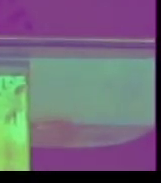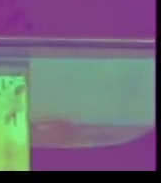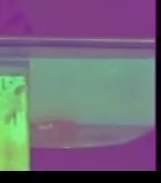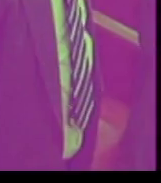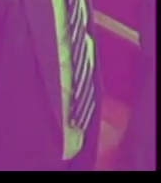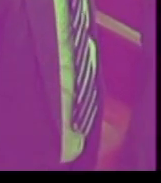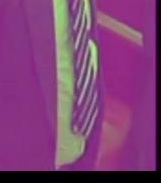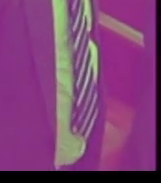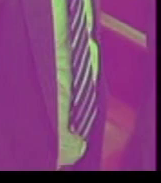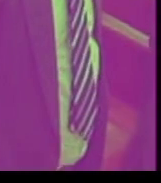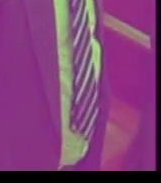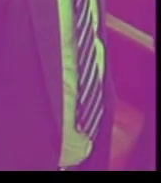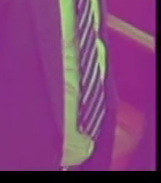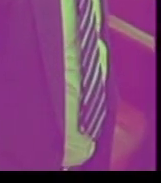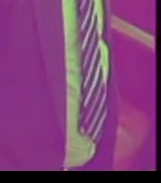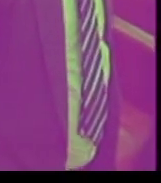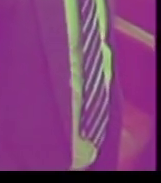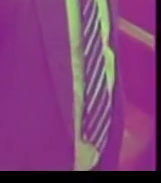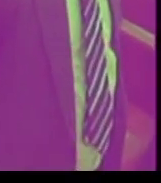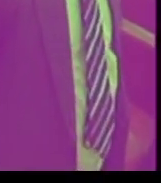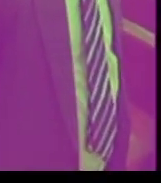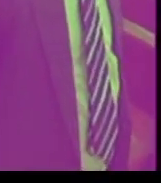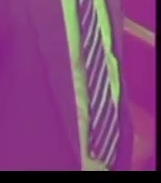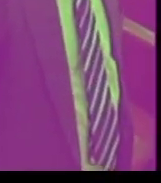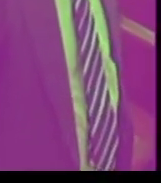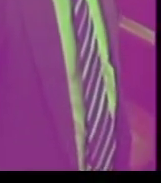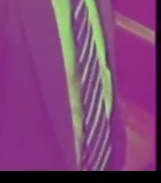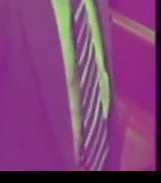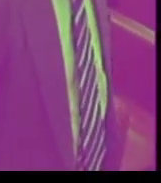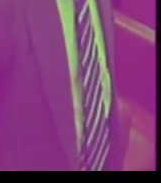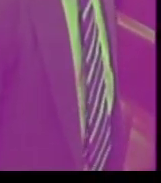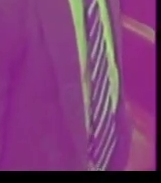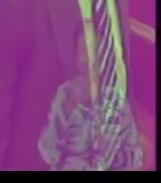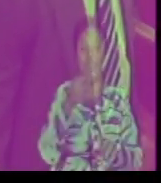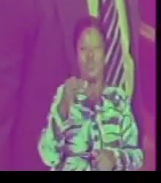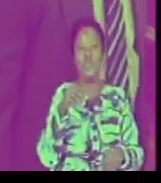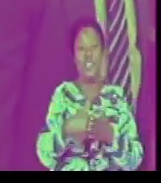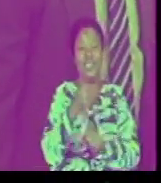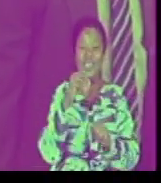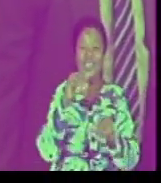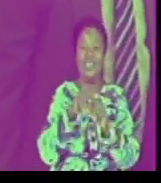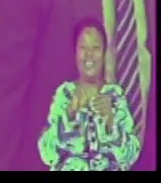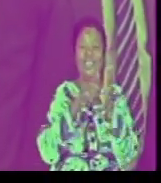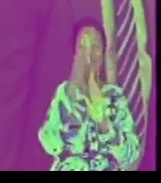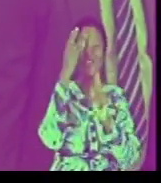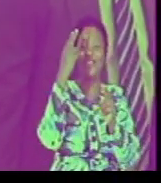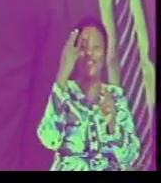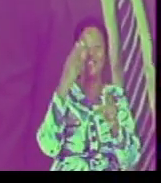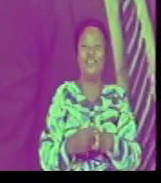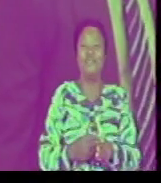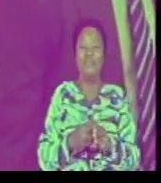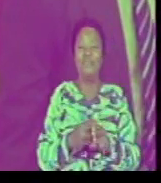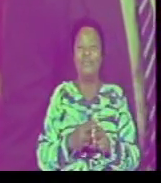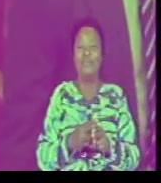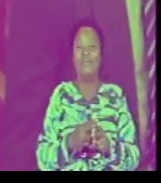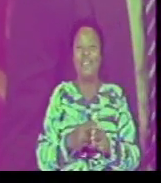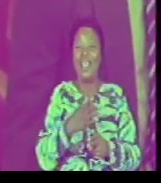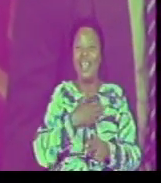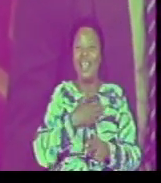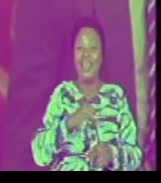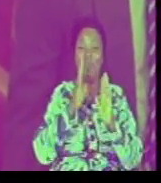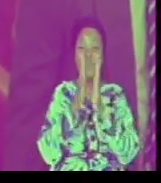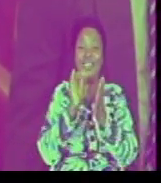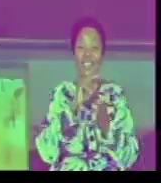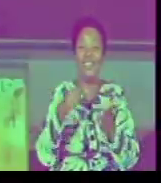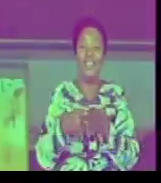I welcome every one of you to the new year in Jesus' name. And I pray that this new year